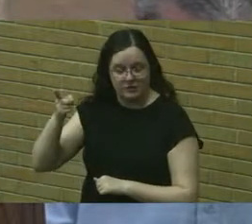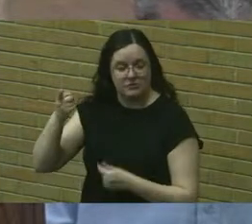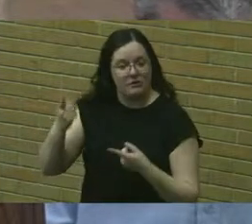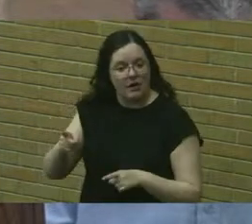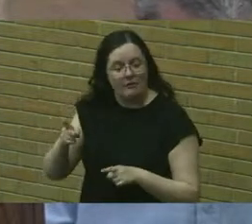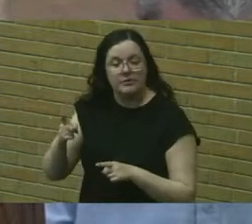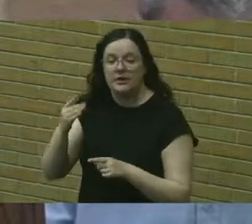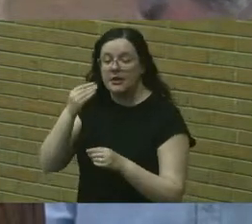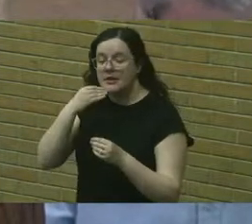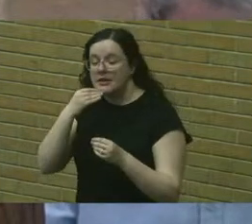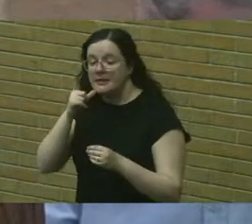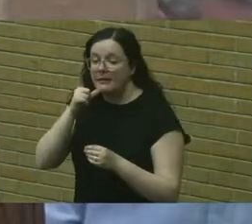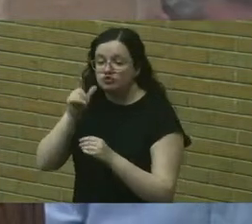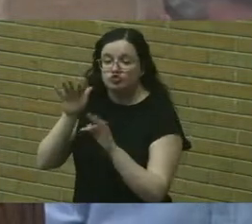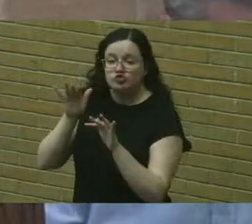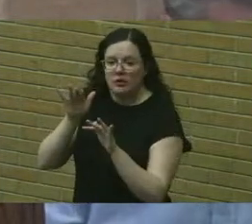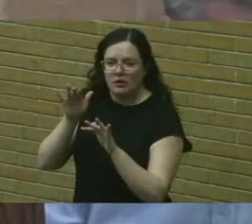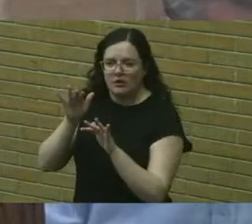lunch